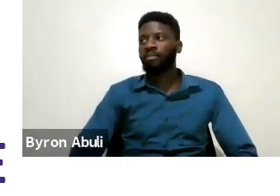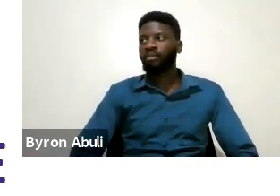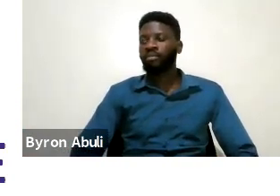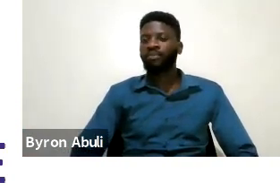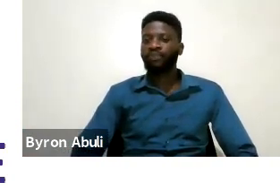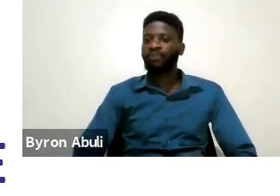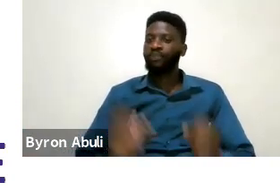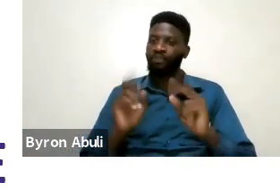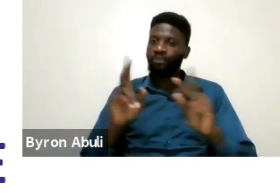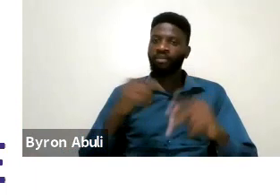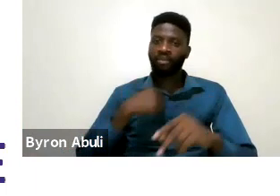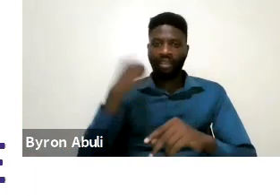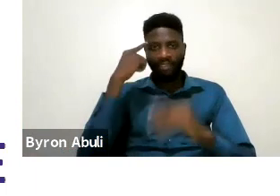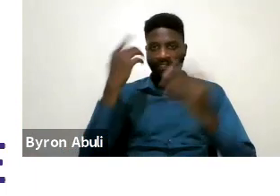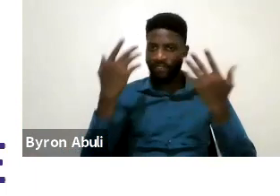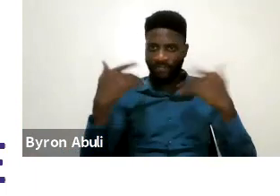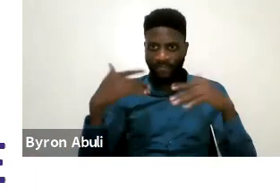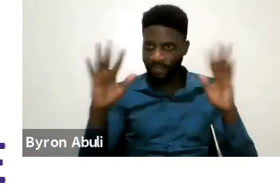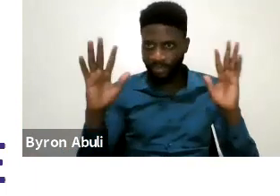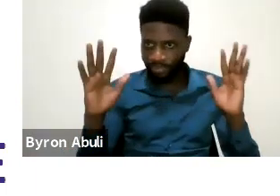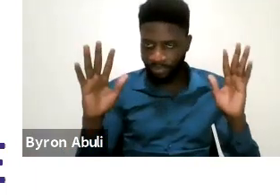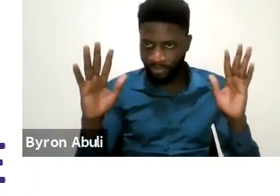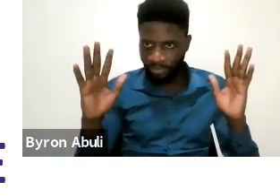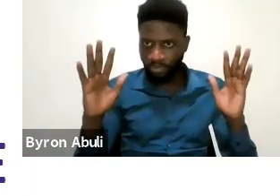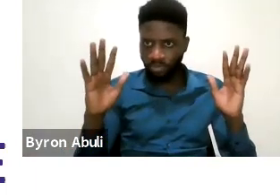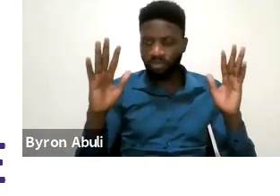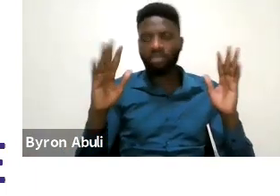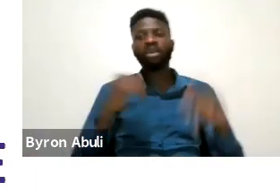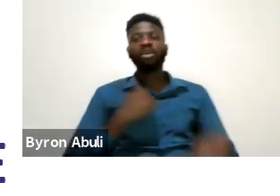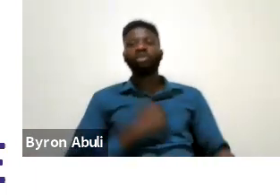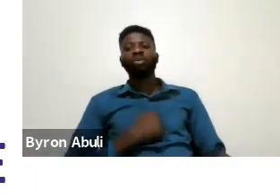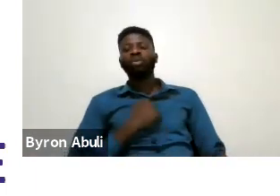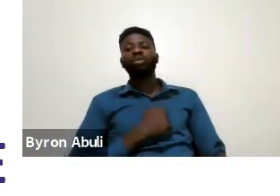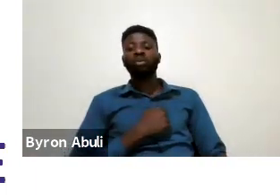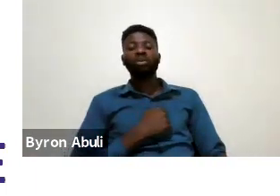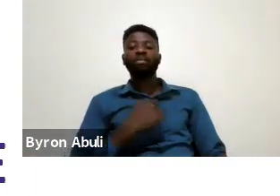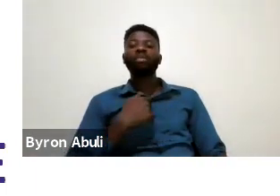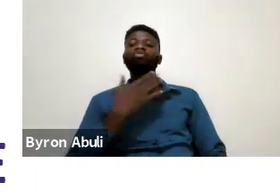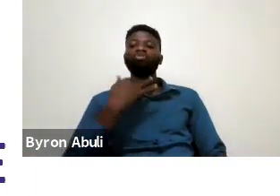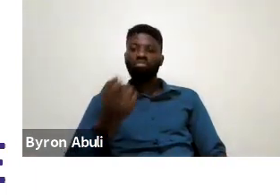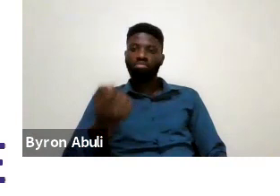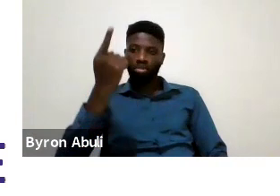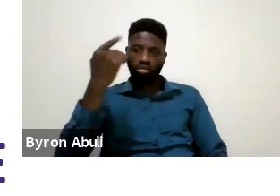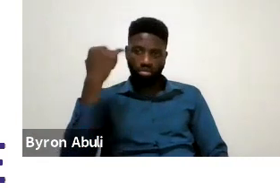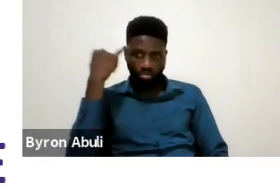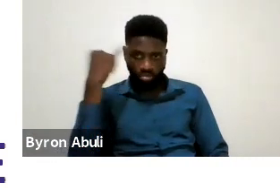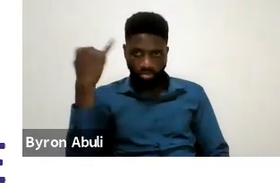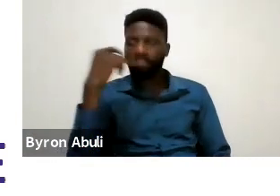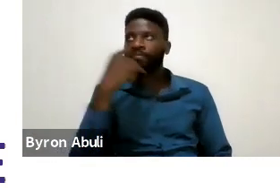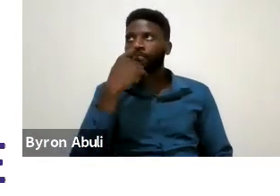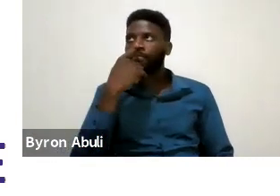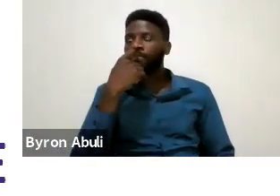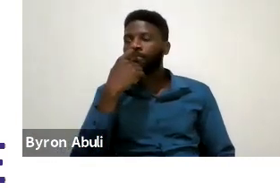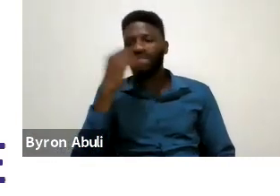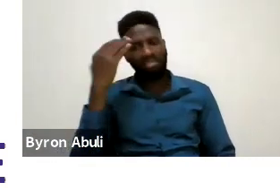Okay, so I think we've exhausted the experience. Yes, go ahead, go ahead. Yeah, I'd Yes, like to contribute. I don't know if this